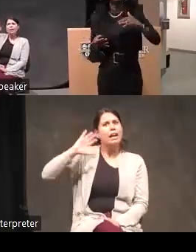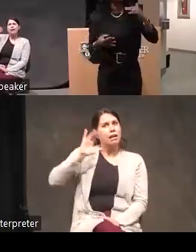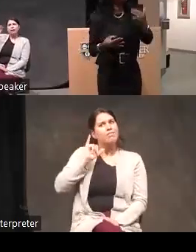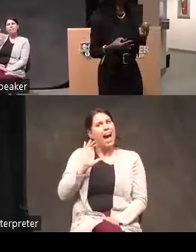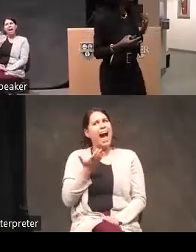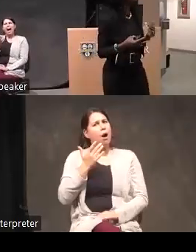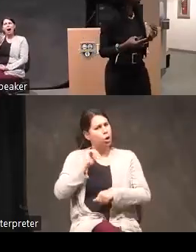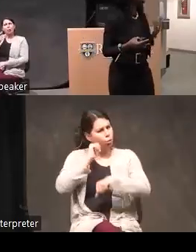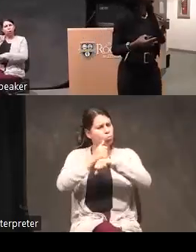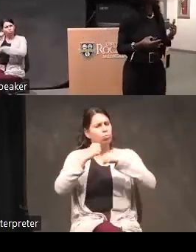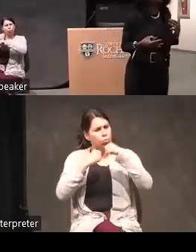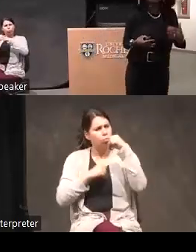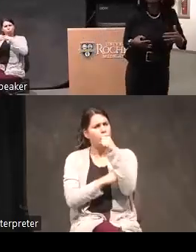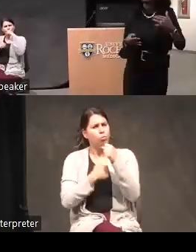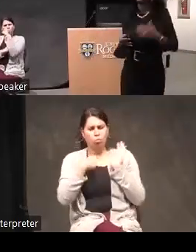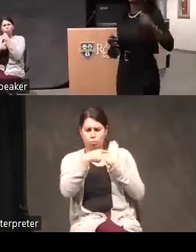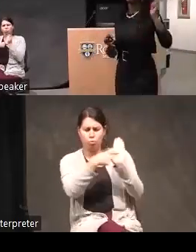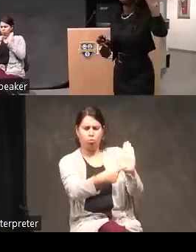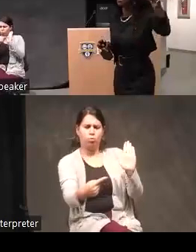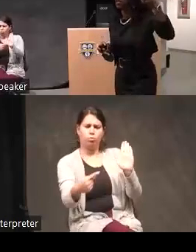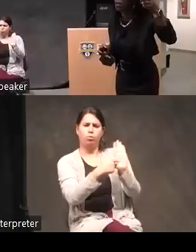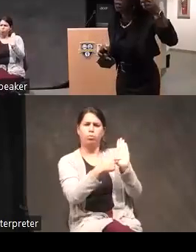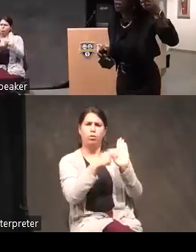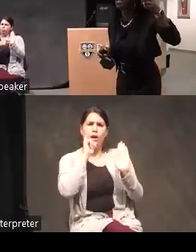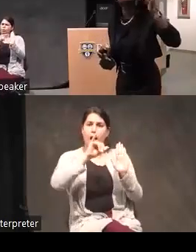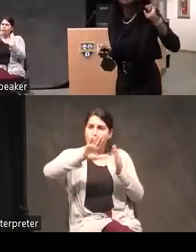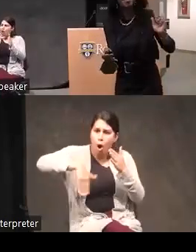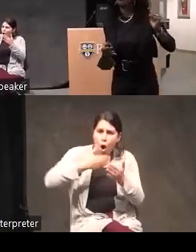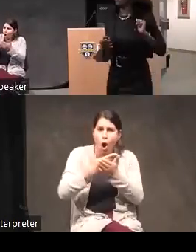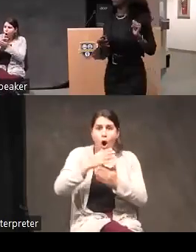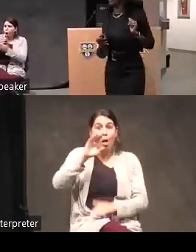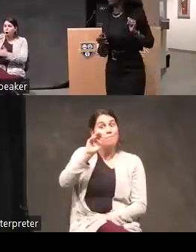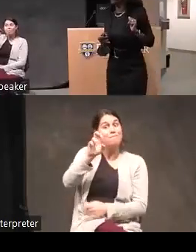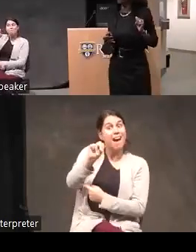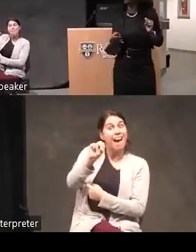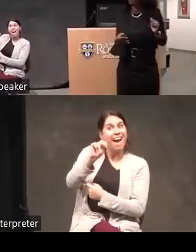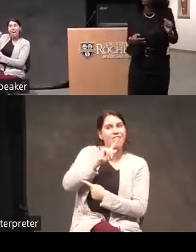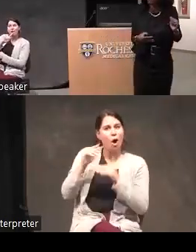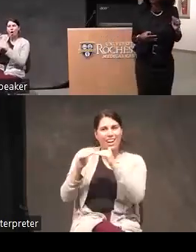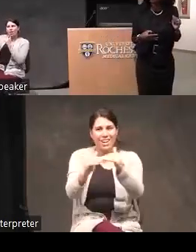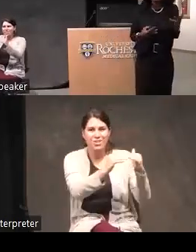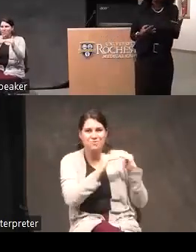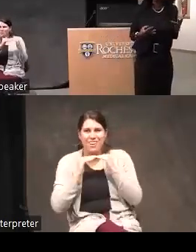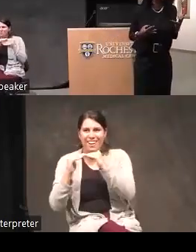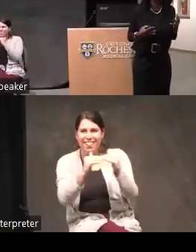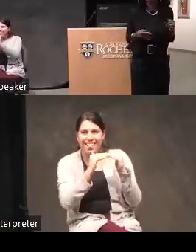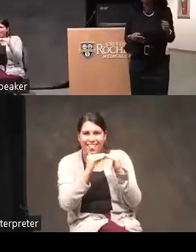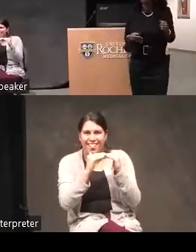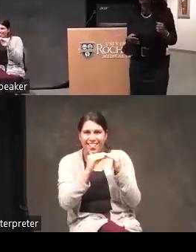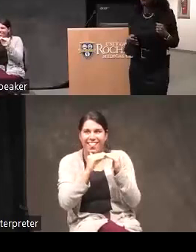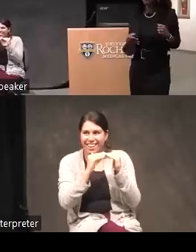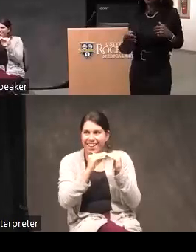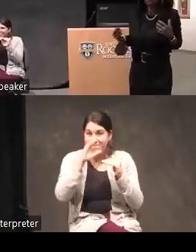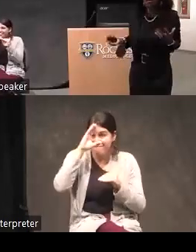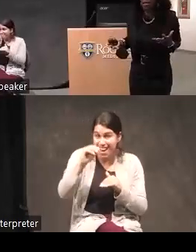know, we hold these truths to be self-evident that all men are created equal, right? We